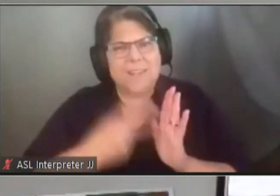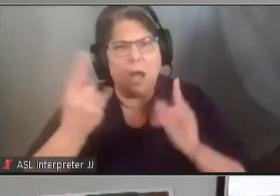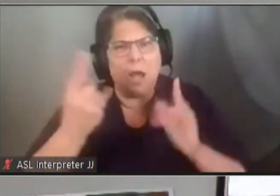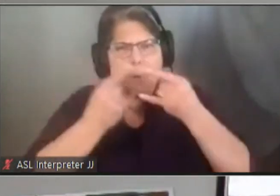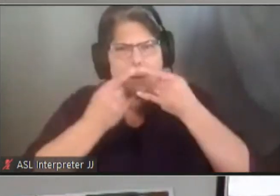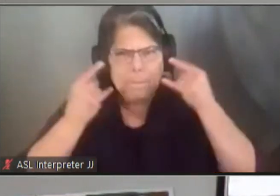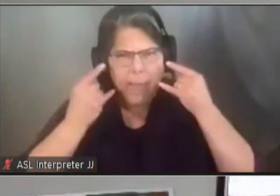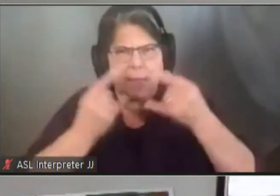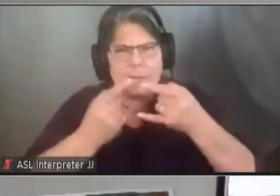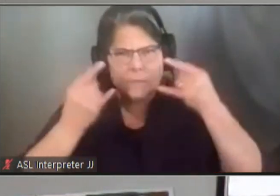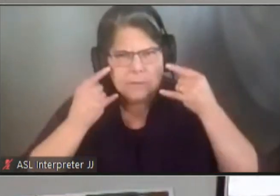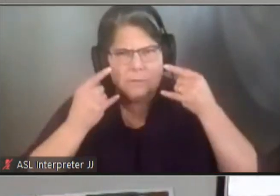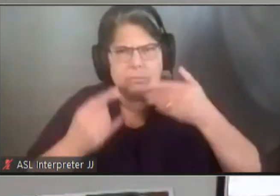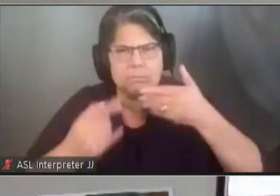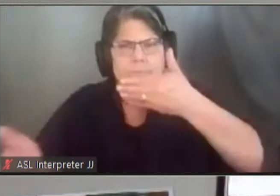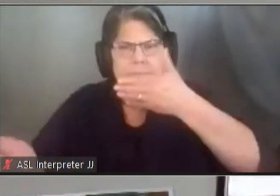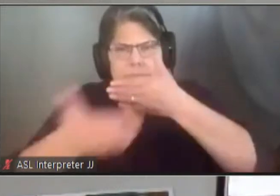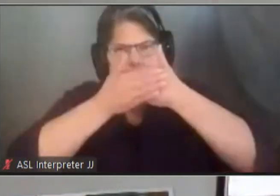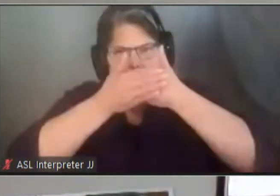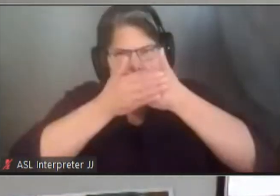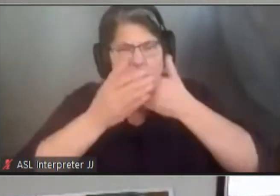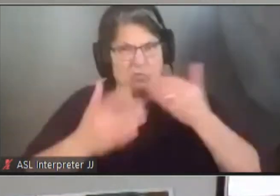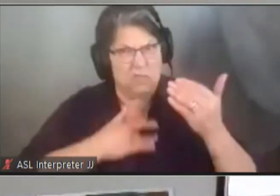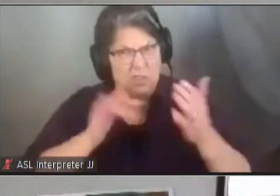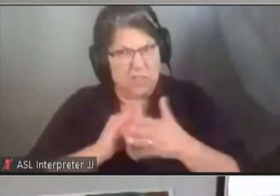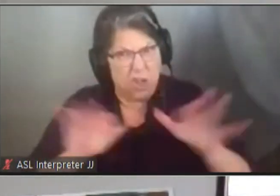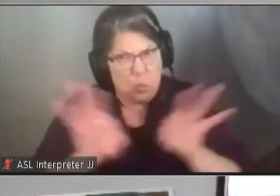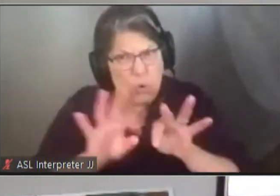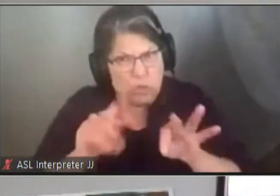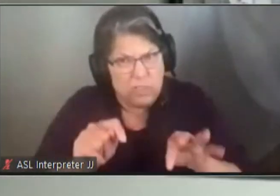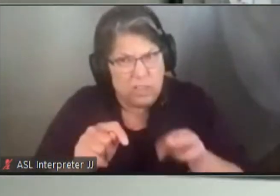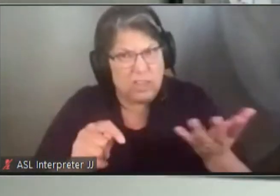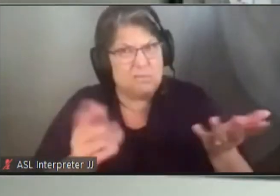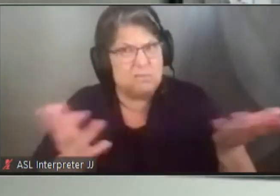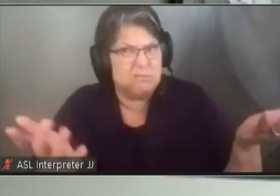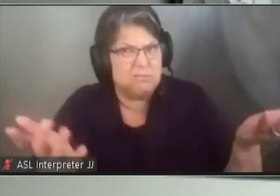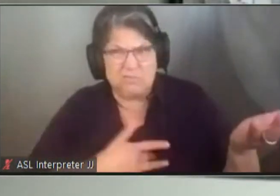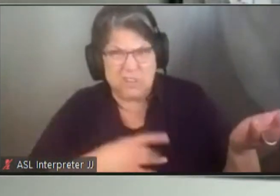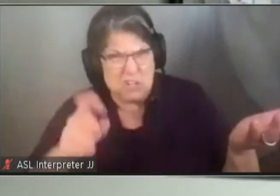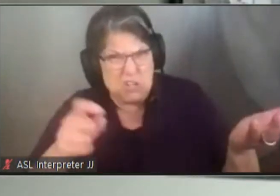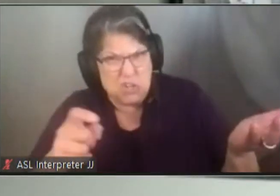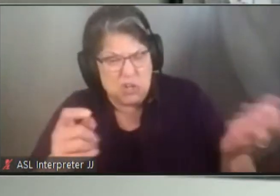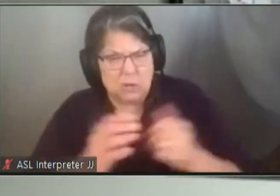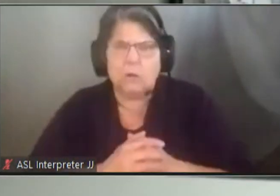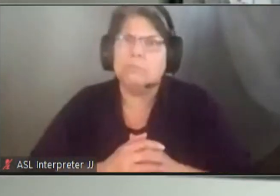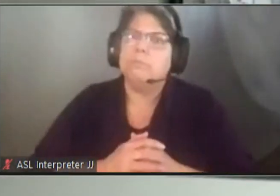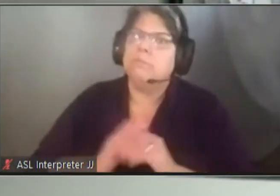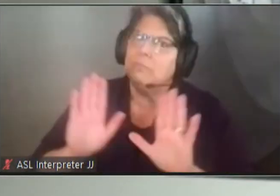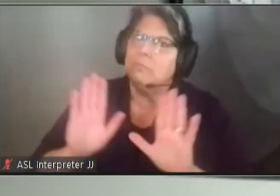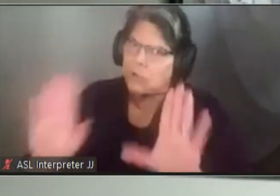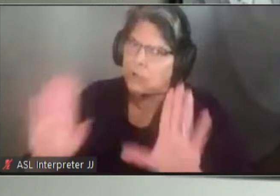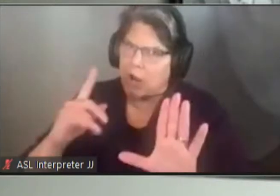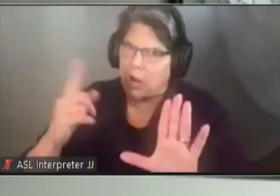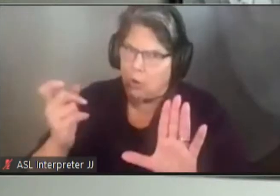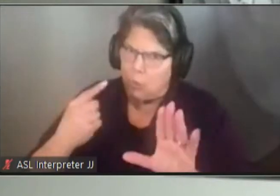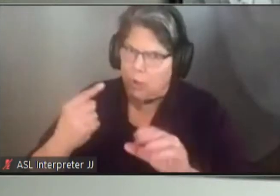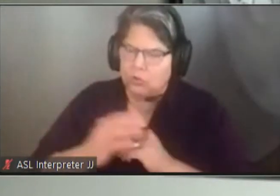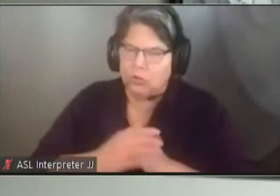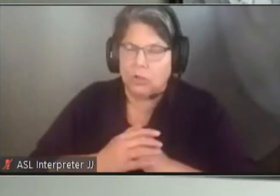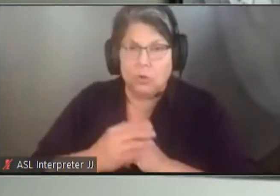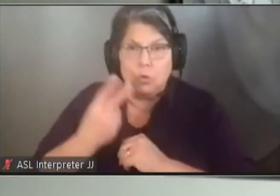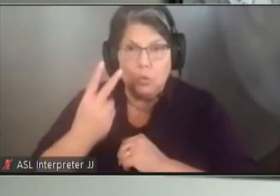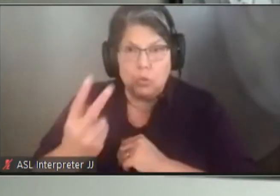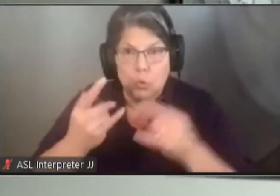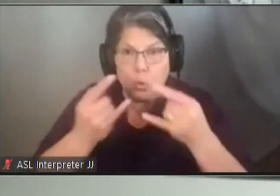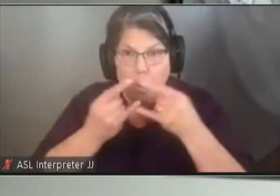it effective or is it even necessary? So that's a great question. Double masking